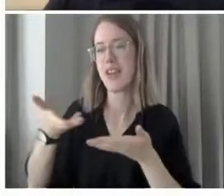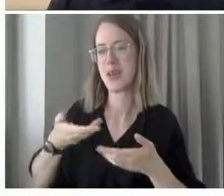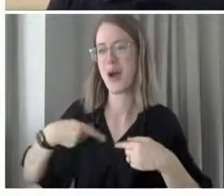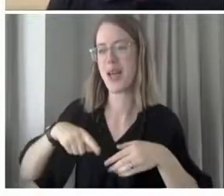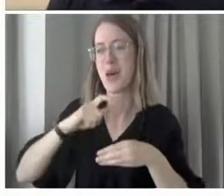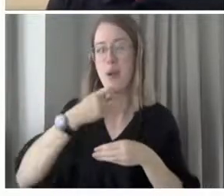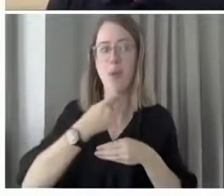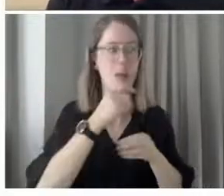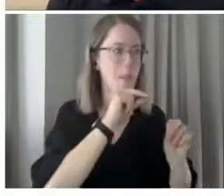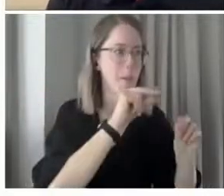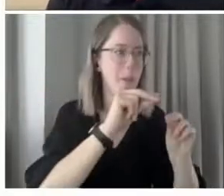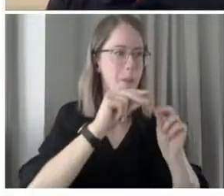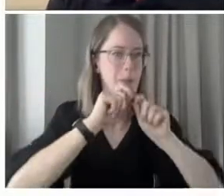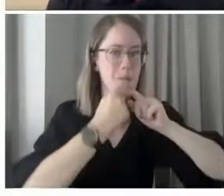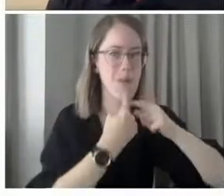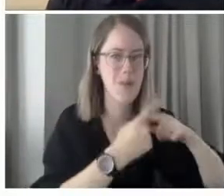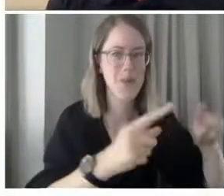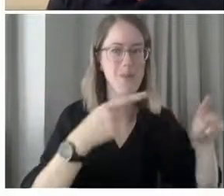everyone on your behalf.